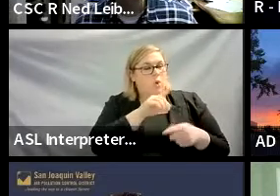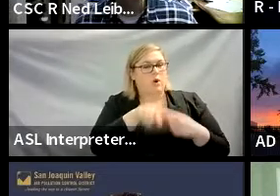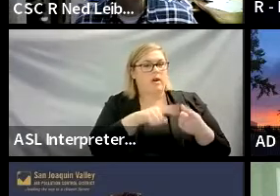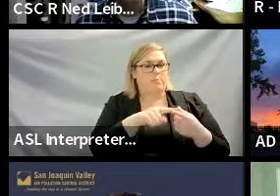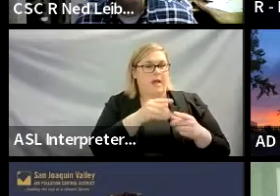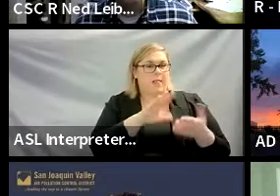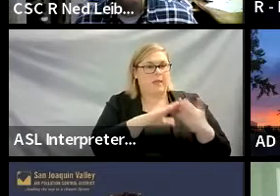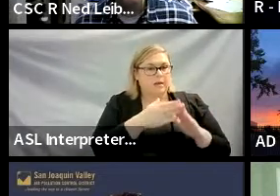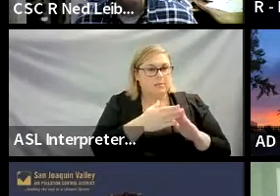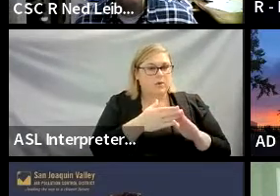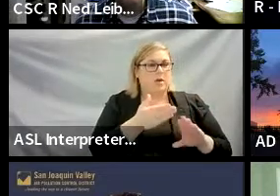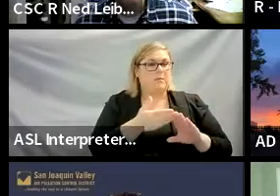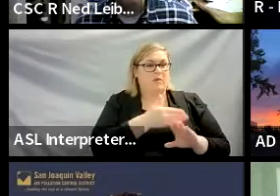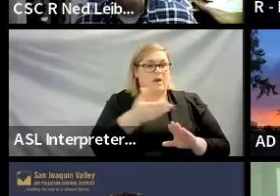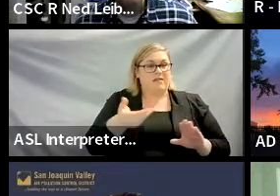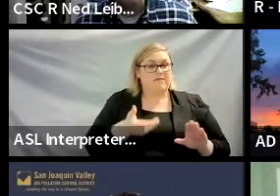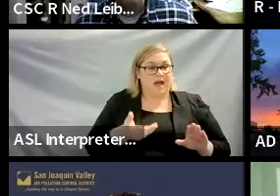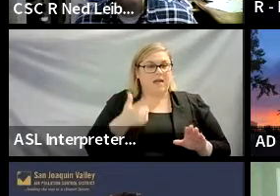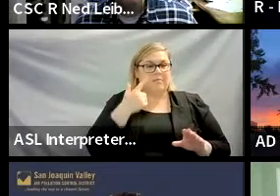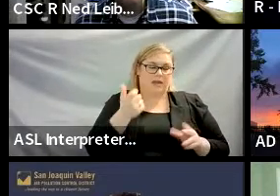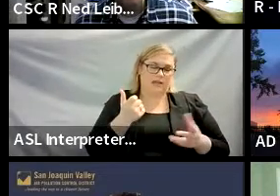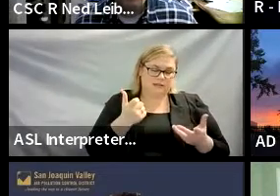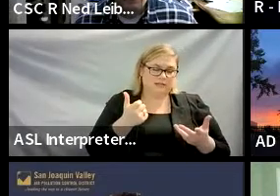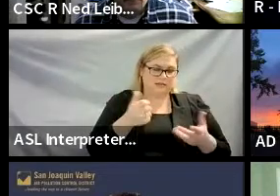inviting them to this thing, because it does take time.